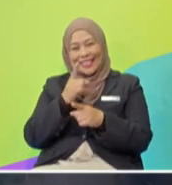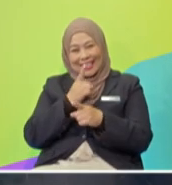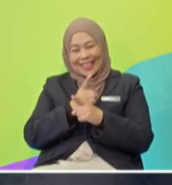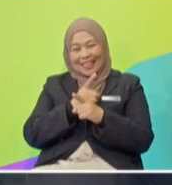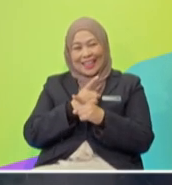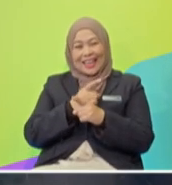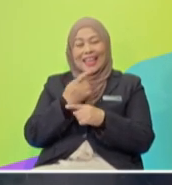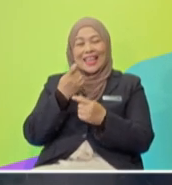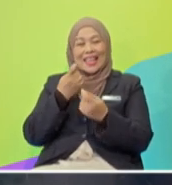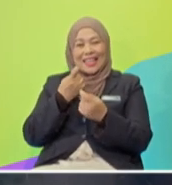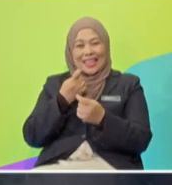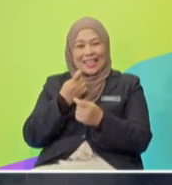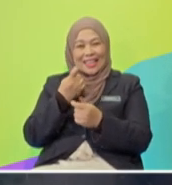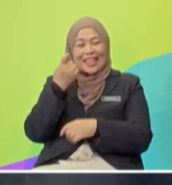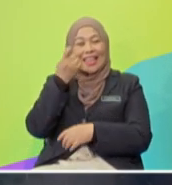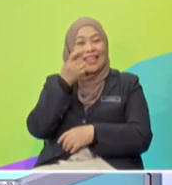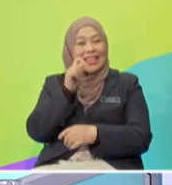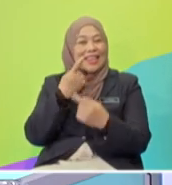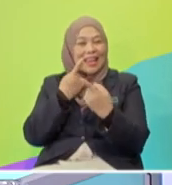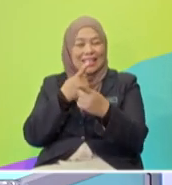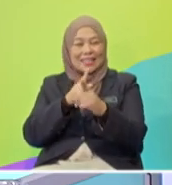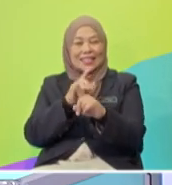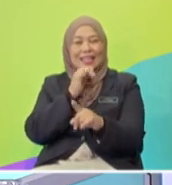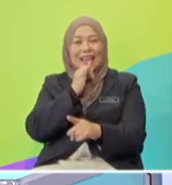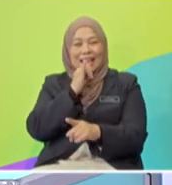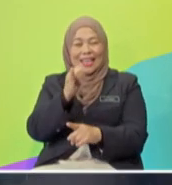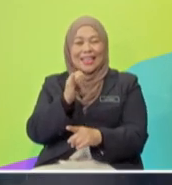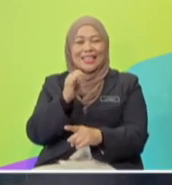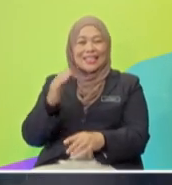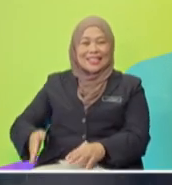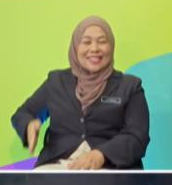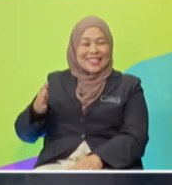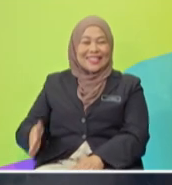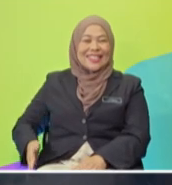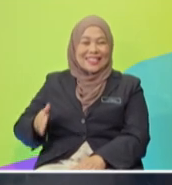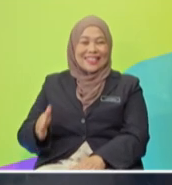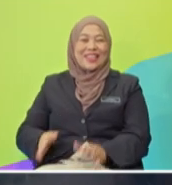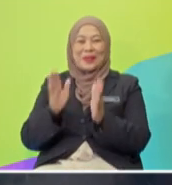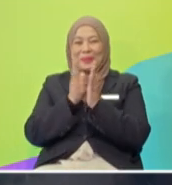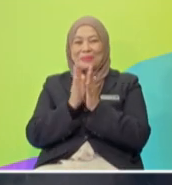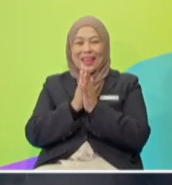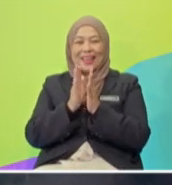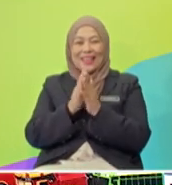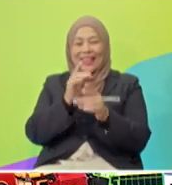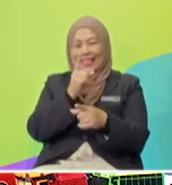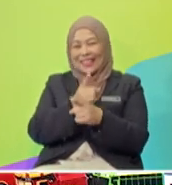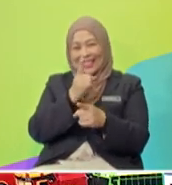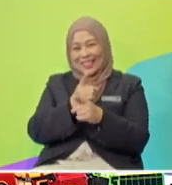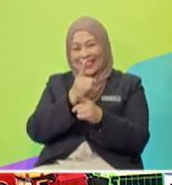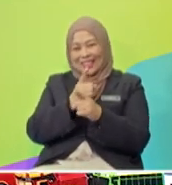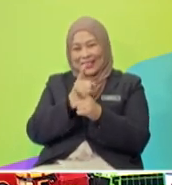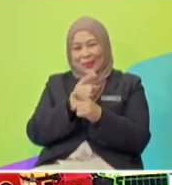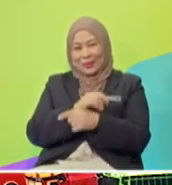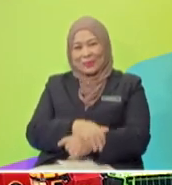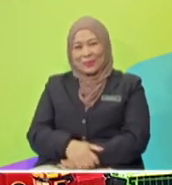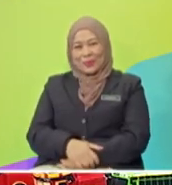train? Is teacher right? Yes! Okay. Absolutely, teacher. Good job. It's a train.